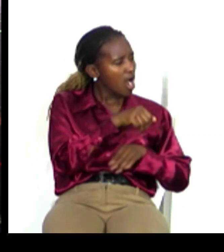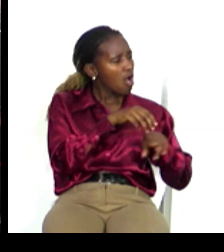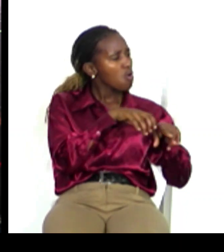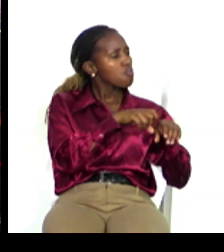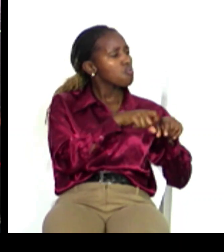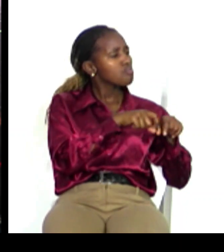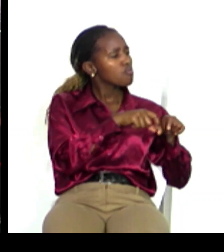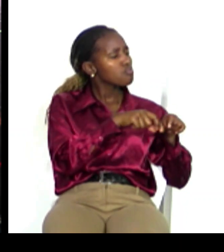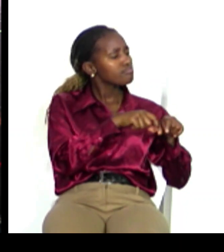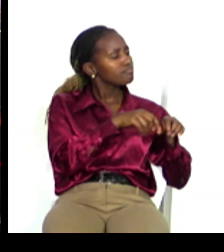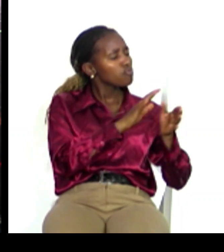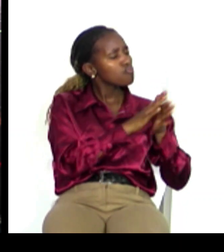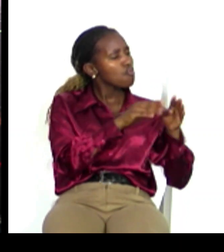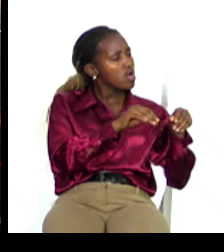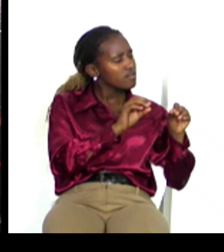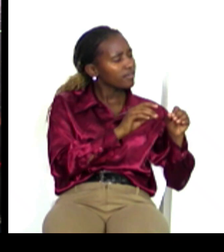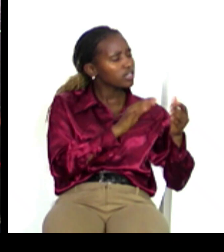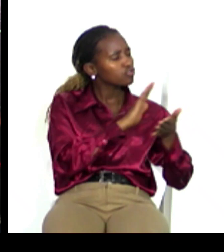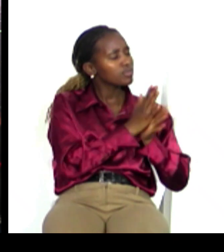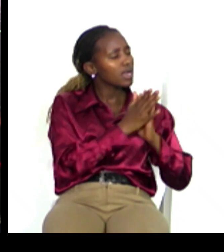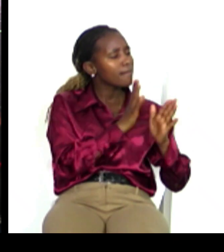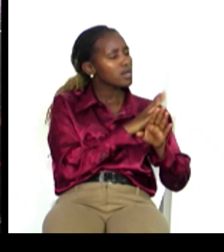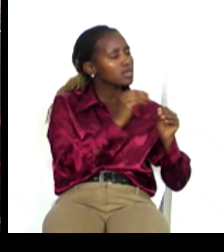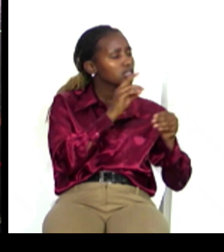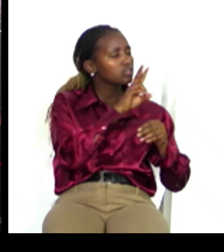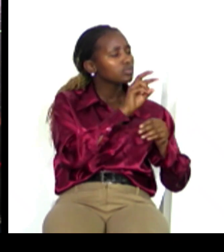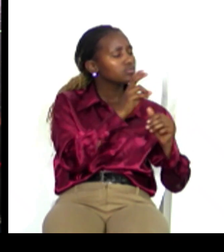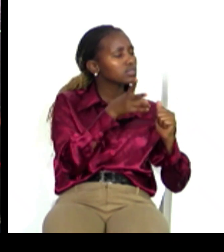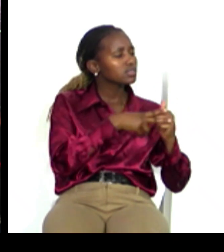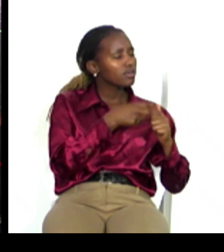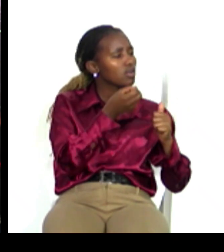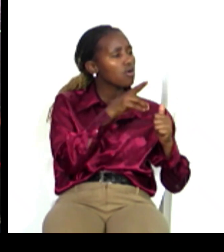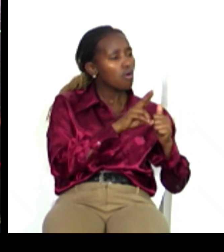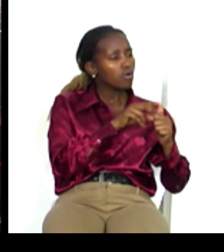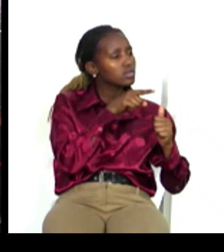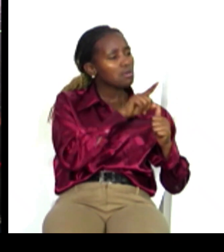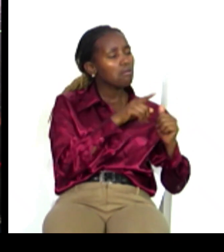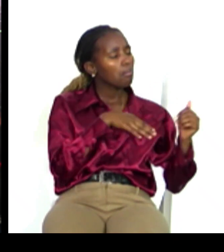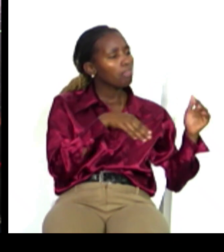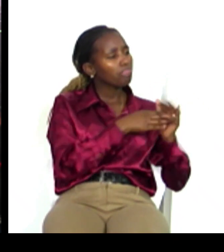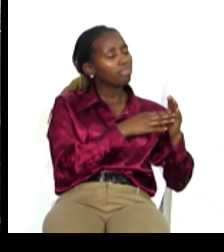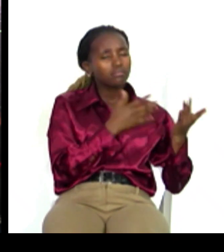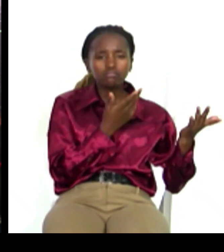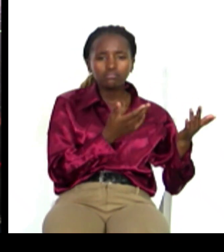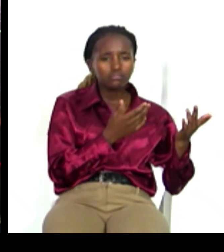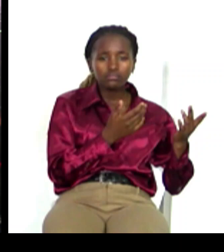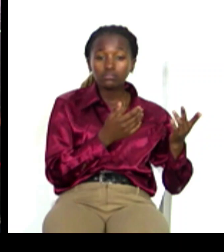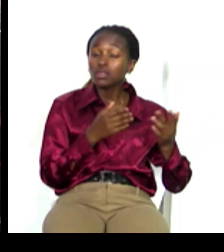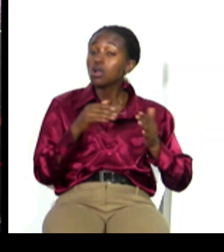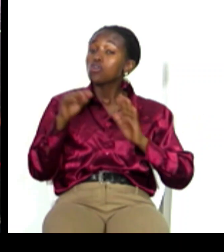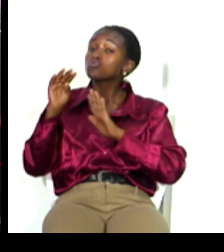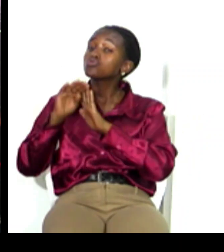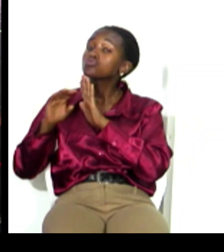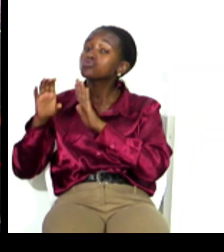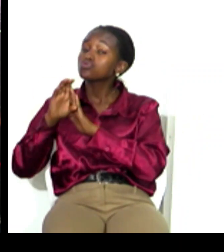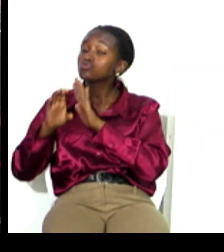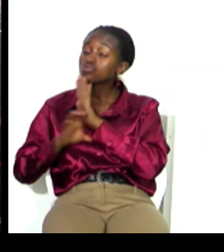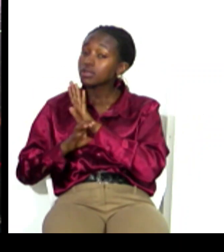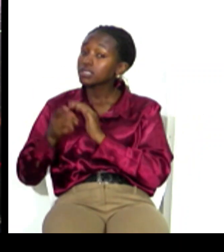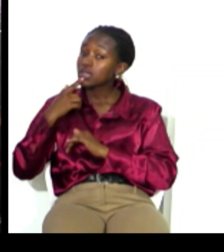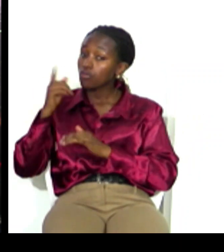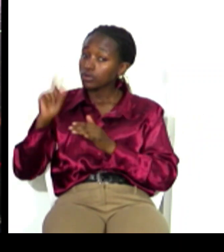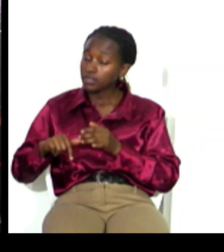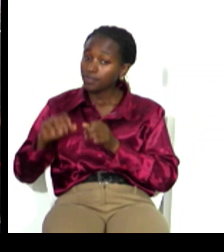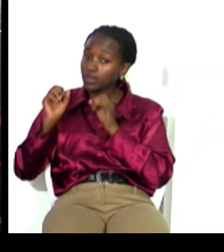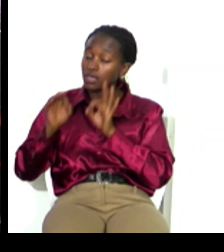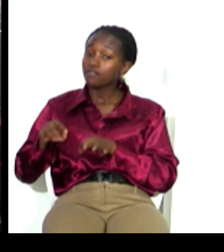in 2027? Ama by law and by the constitution, he's already blocked out. Okay, the constitution says that the time that you have